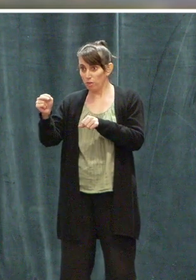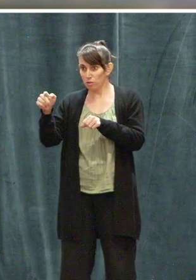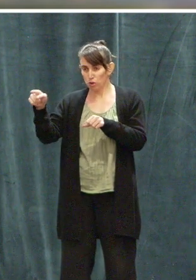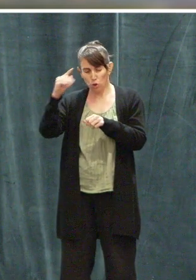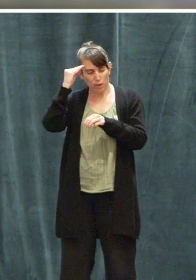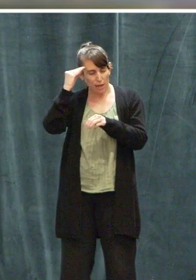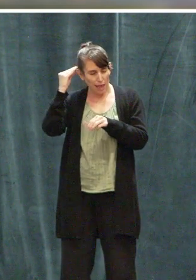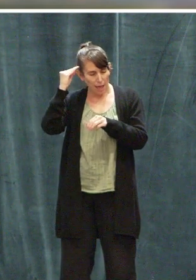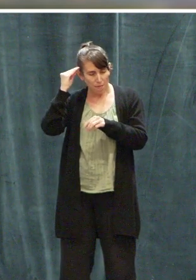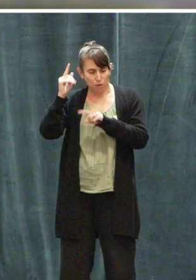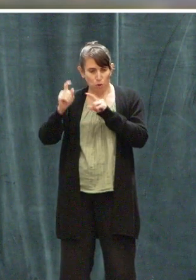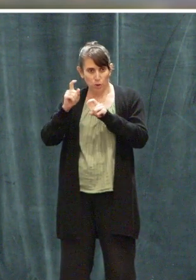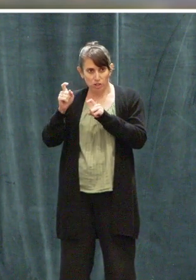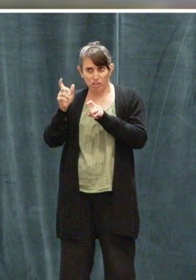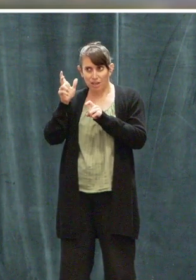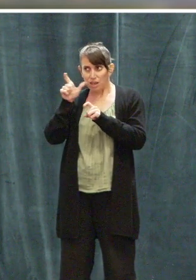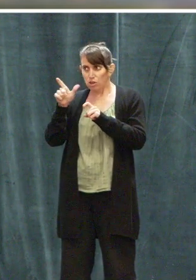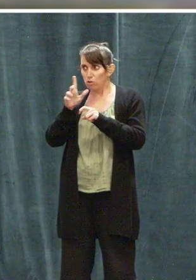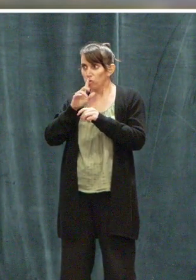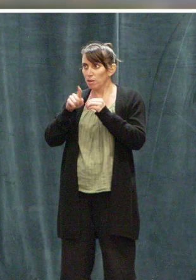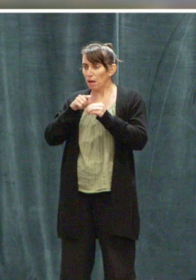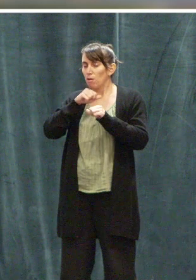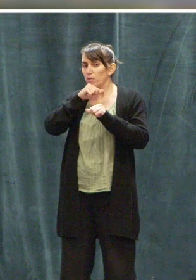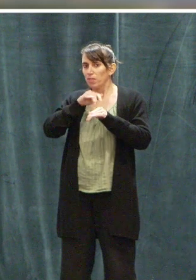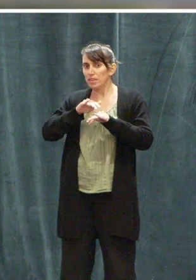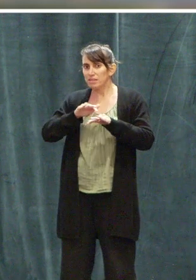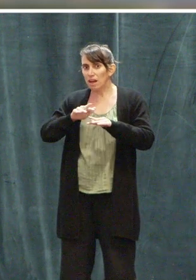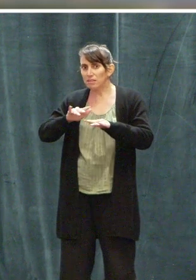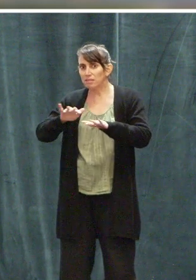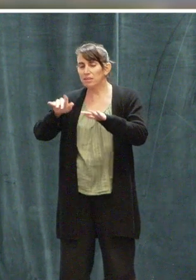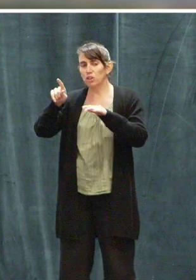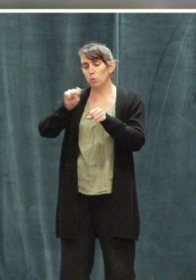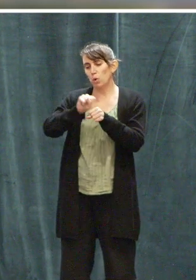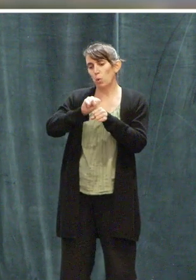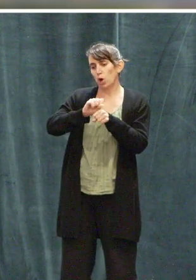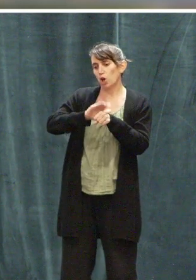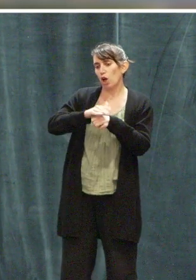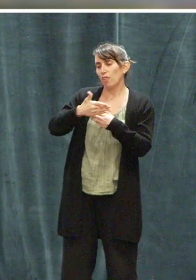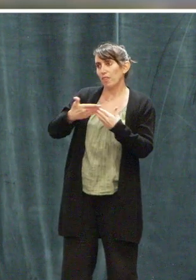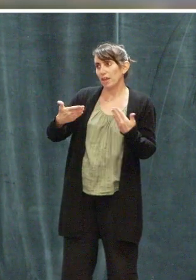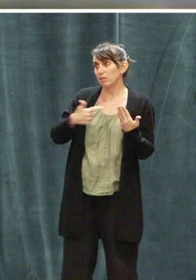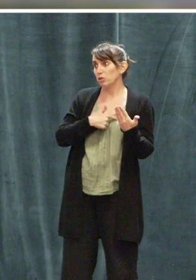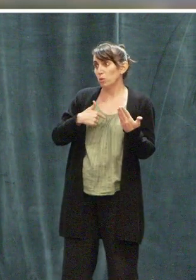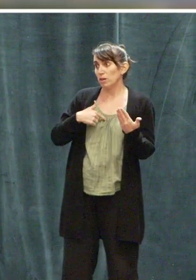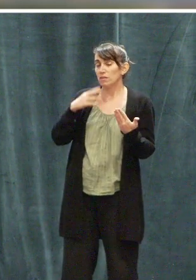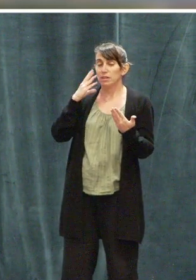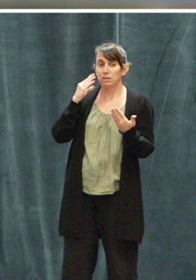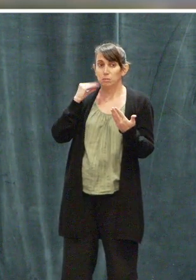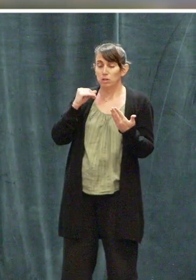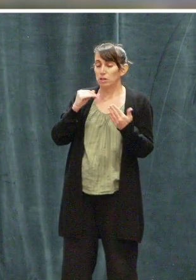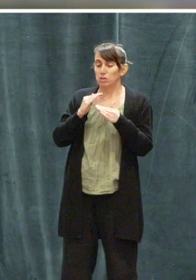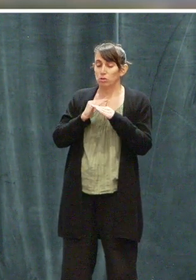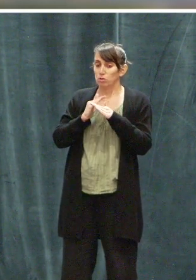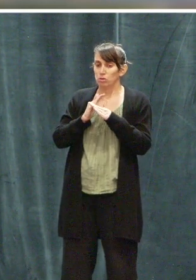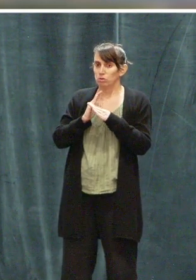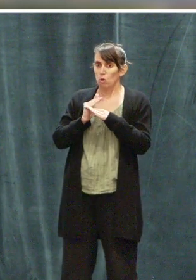so I hear everyone talking about the dust and that you're going to work on things. We have experienced extreme